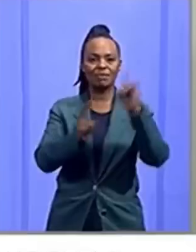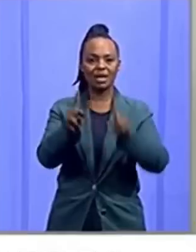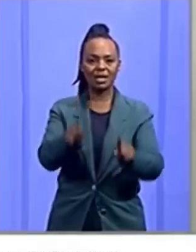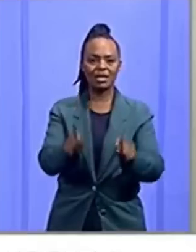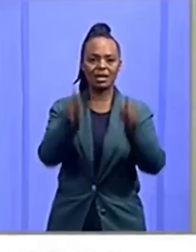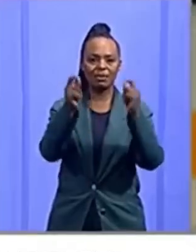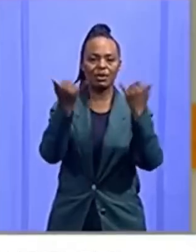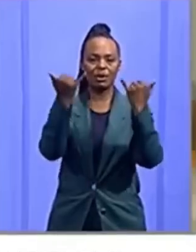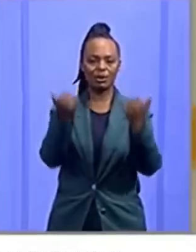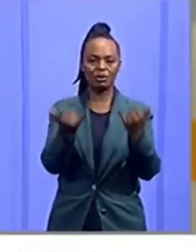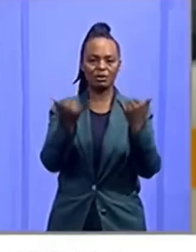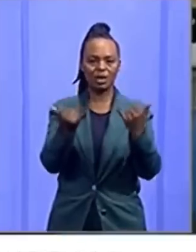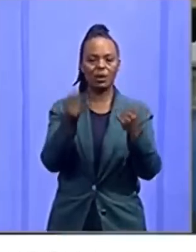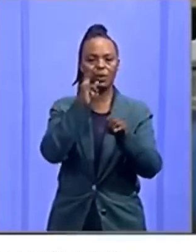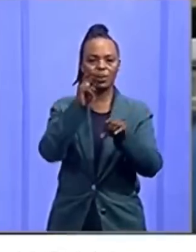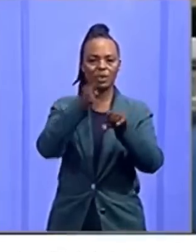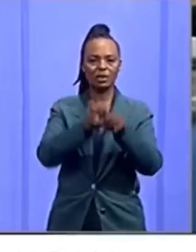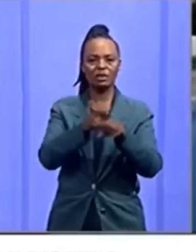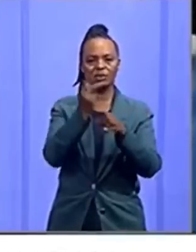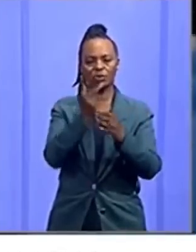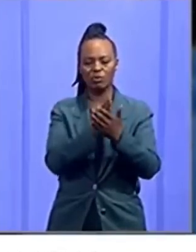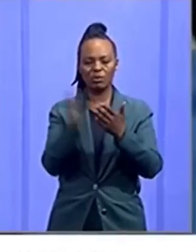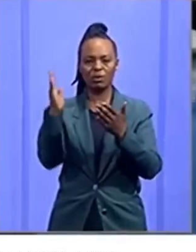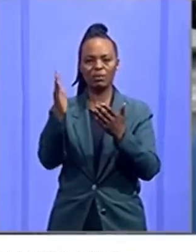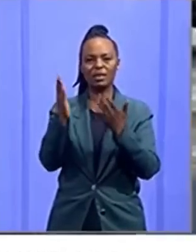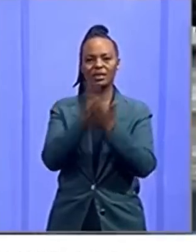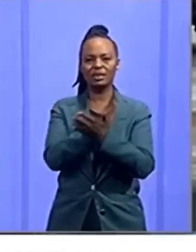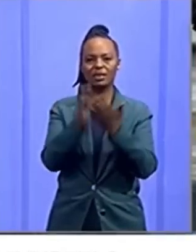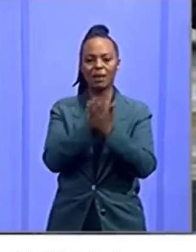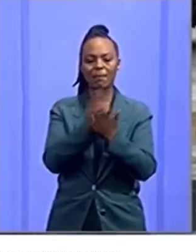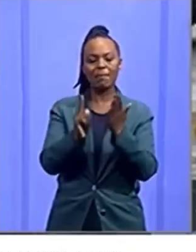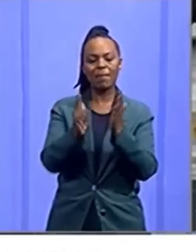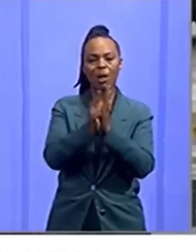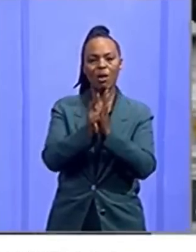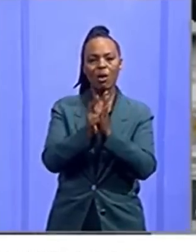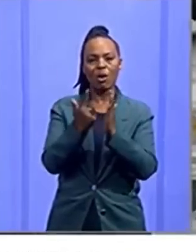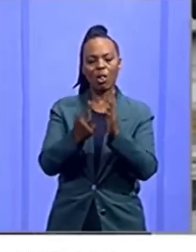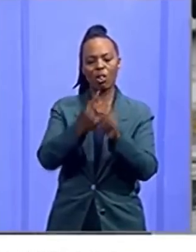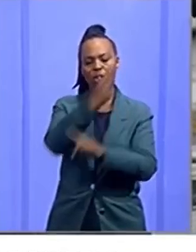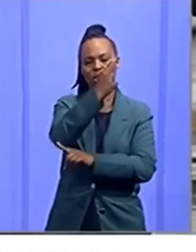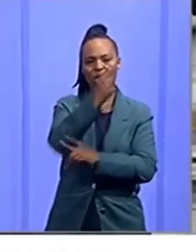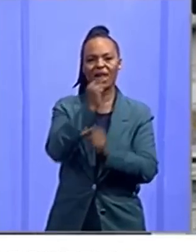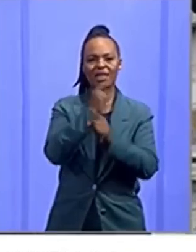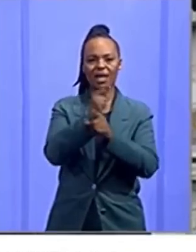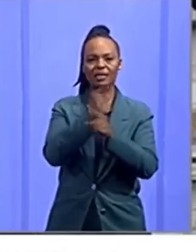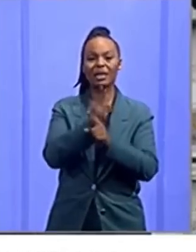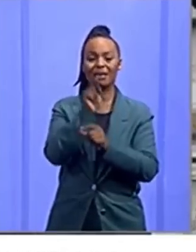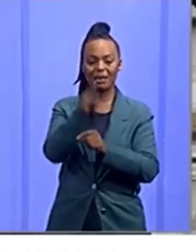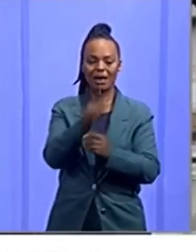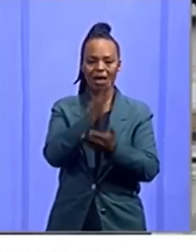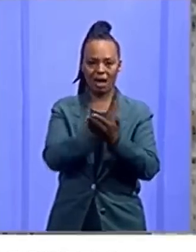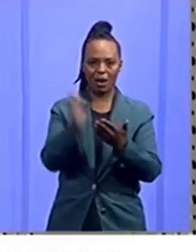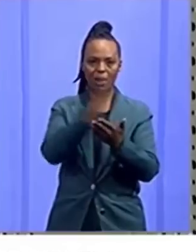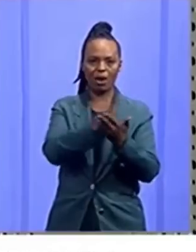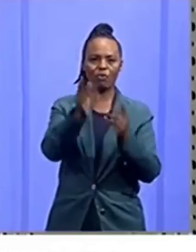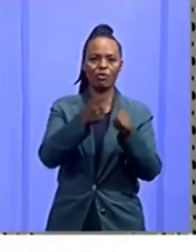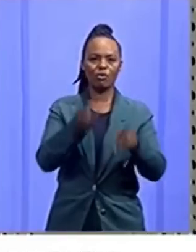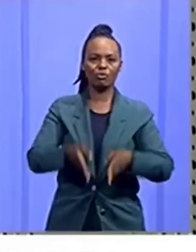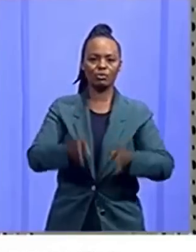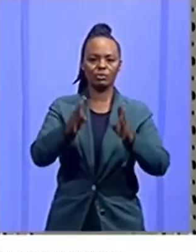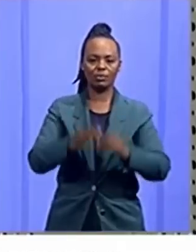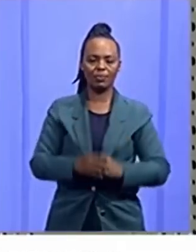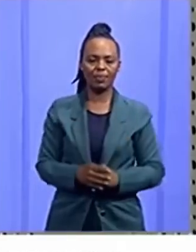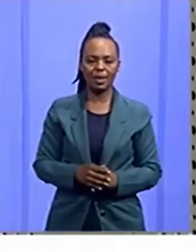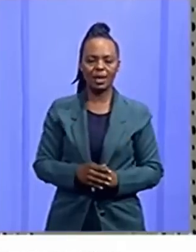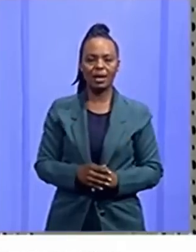ntshe dipelo tse di laolang ditekisi tseo di sa tsamaelaneng le melawana ya bosetšhaba ya dipalangwa. A cabinet was also